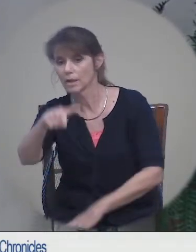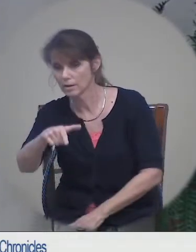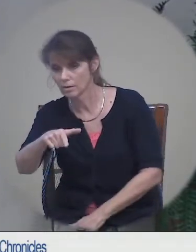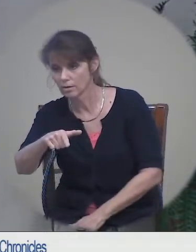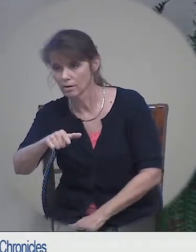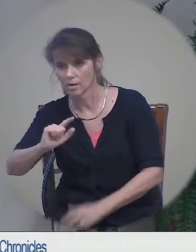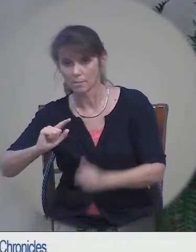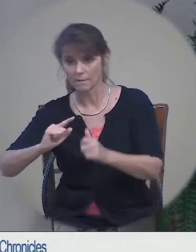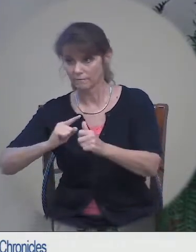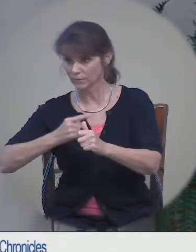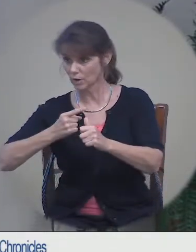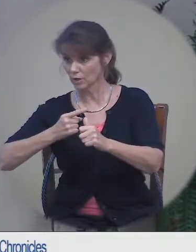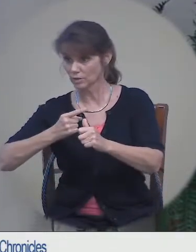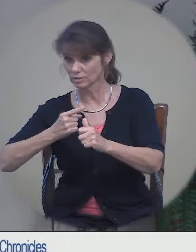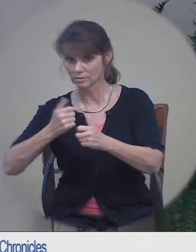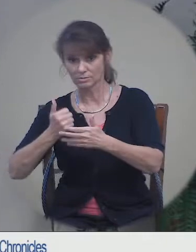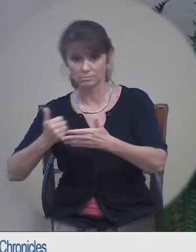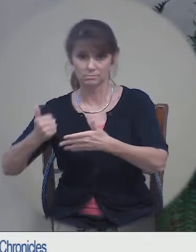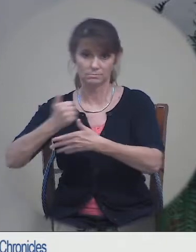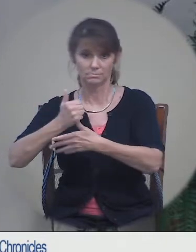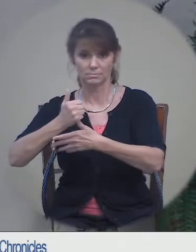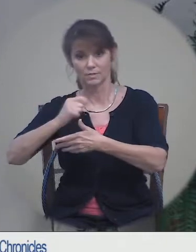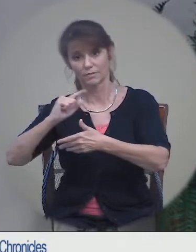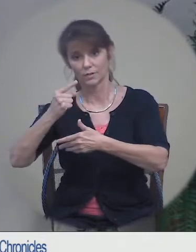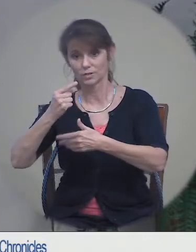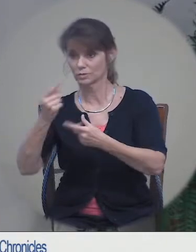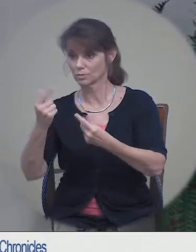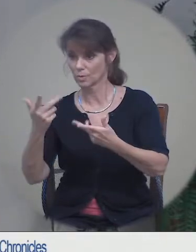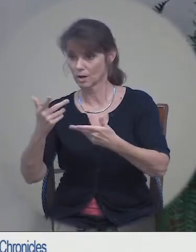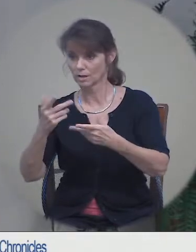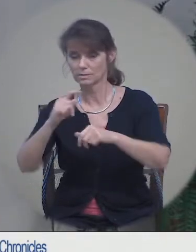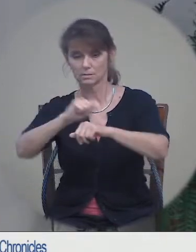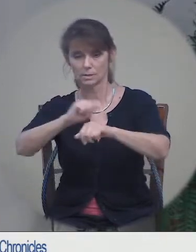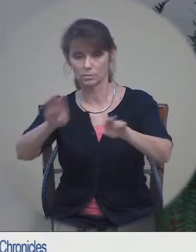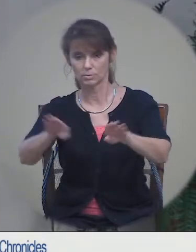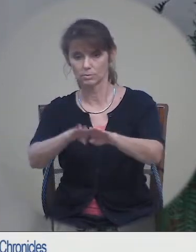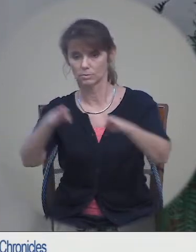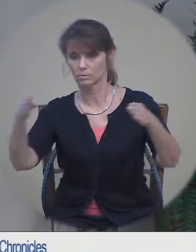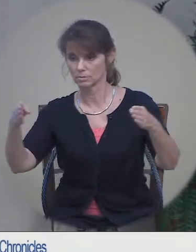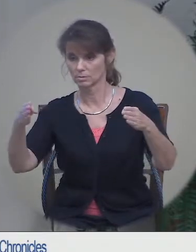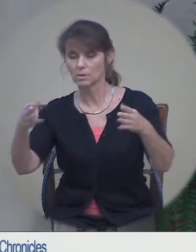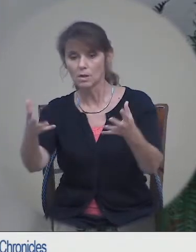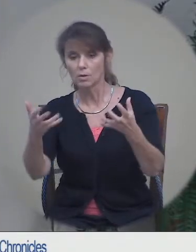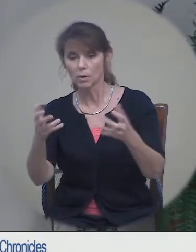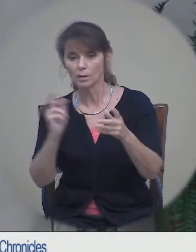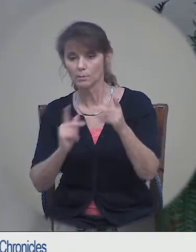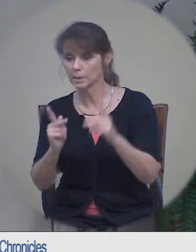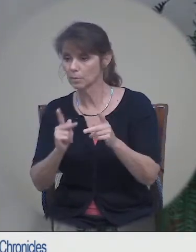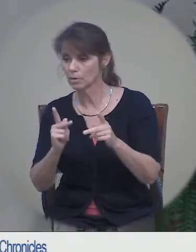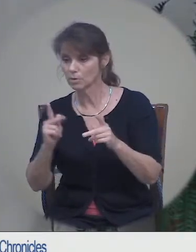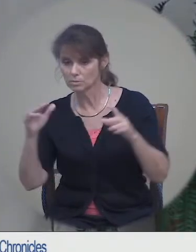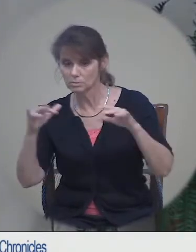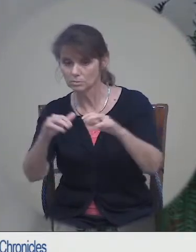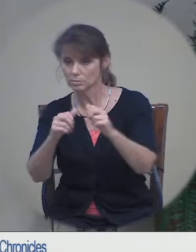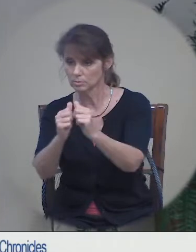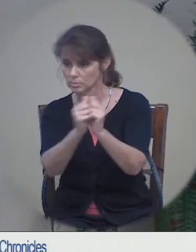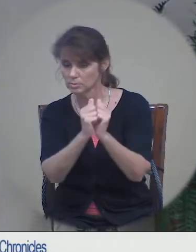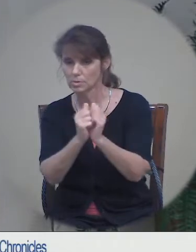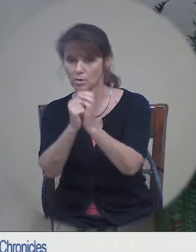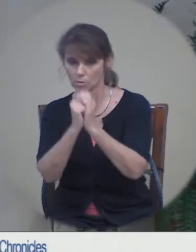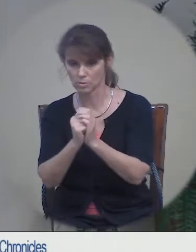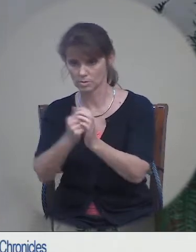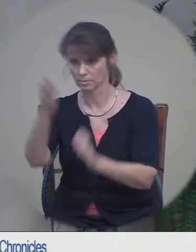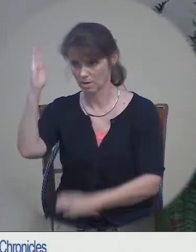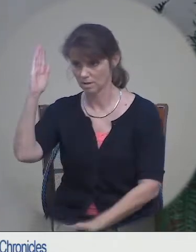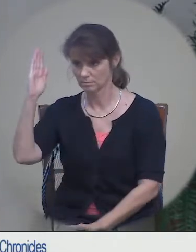is to open the doors to no longer have a barrier between the people and God, that they could draw near to God. I